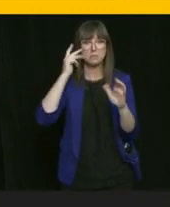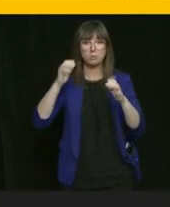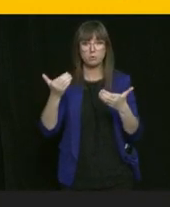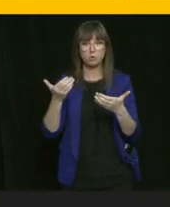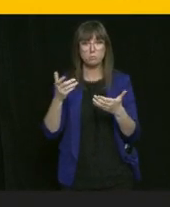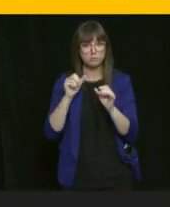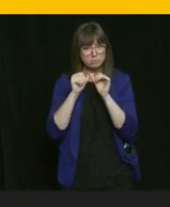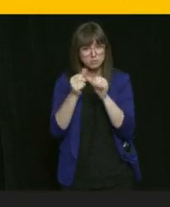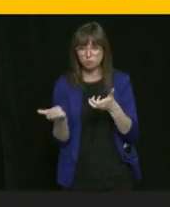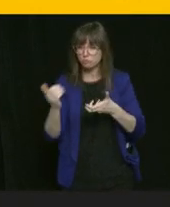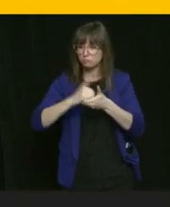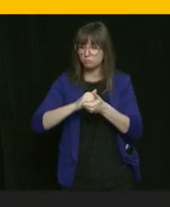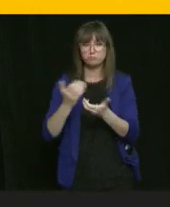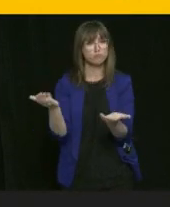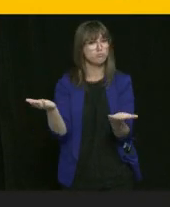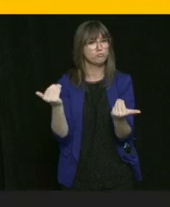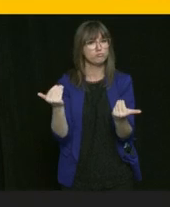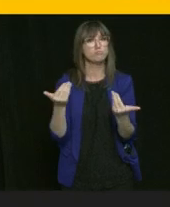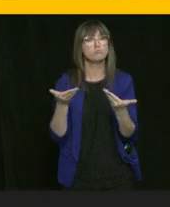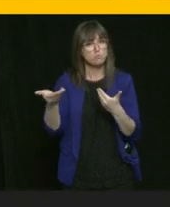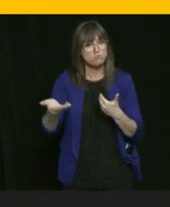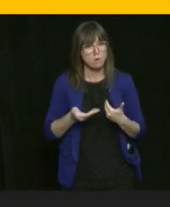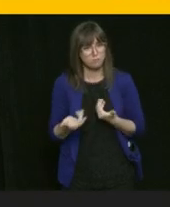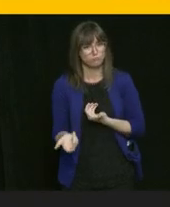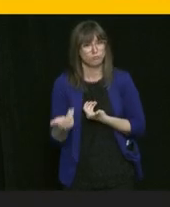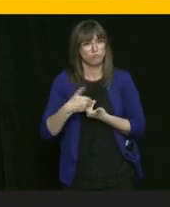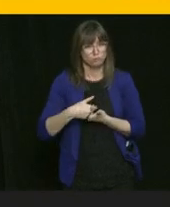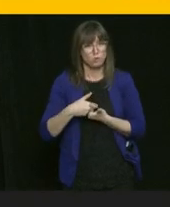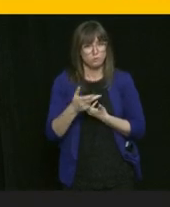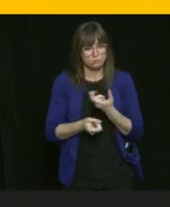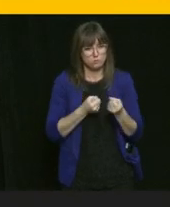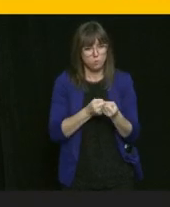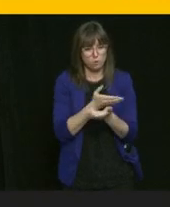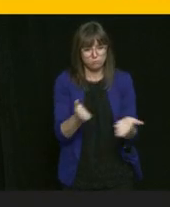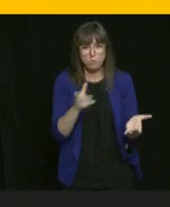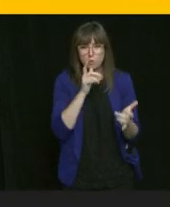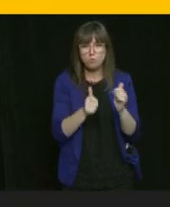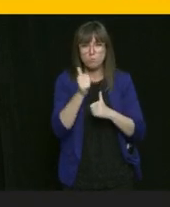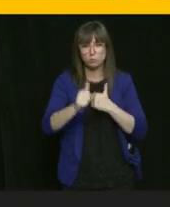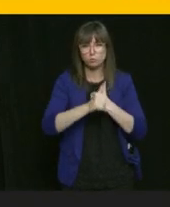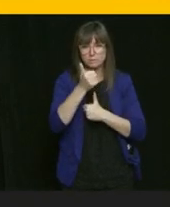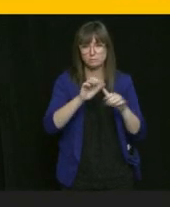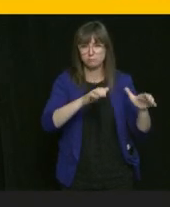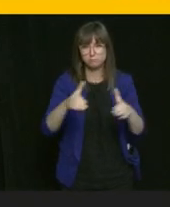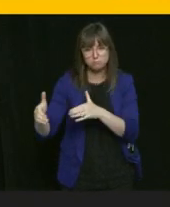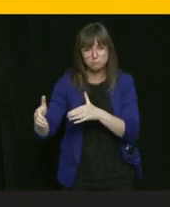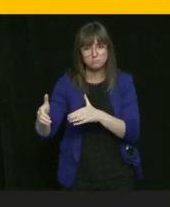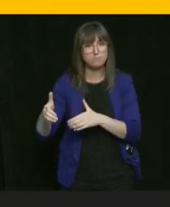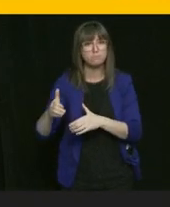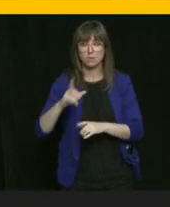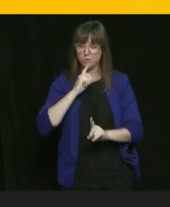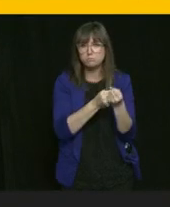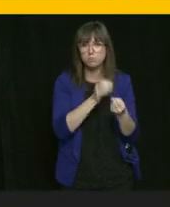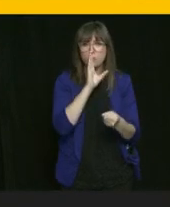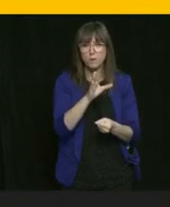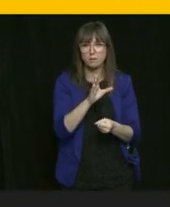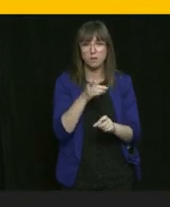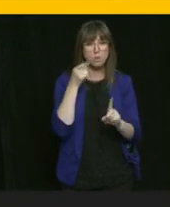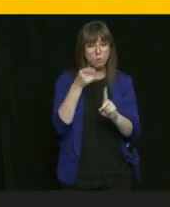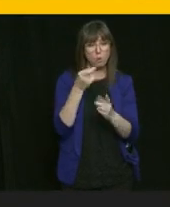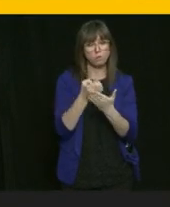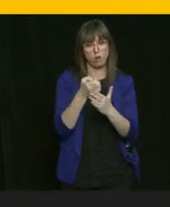continue to work with us on support for the most vulnerable. It has been at the core of everything we've done as a government, and certainly to